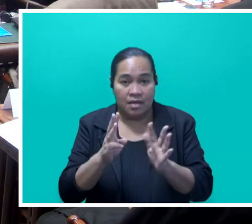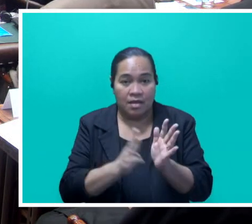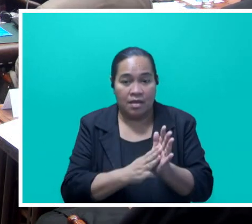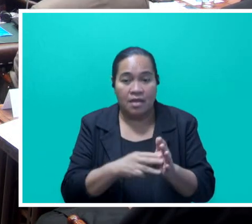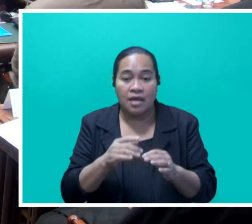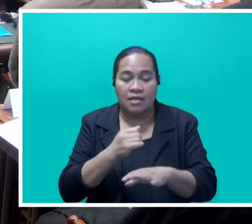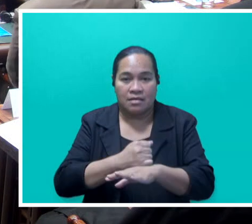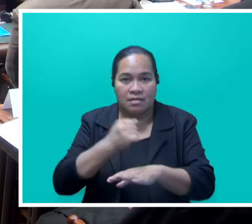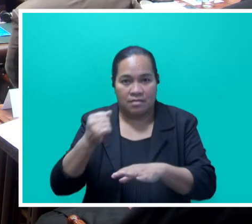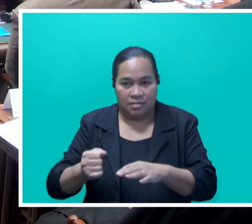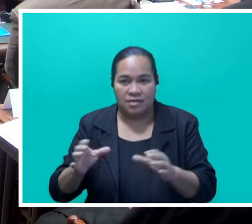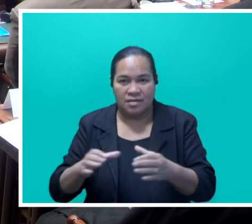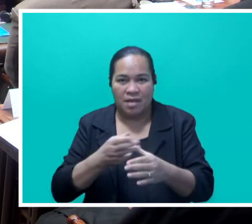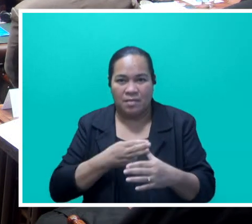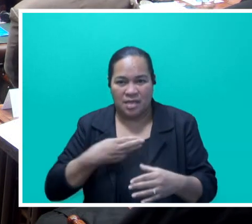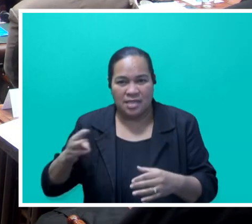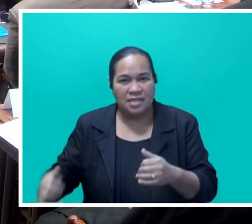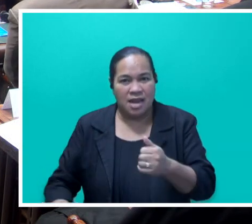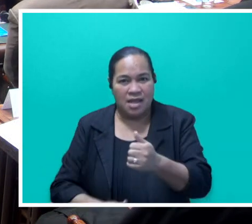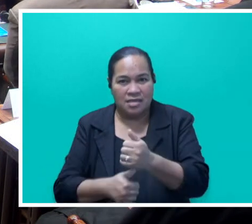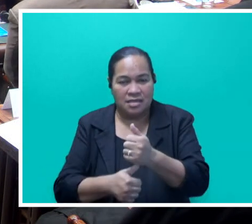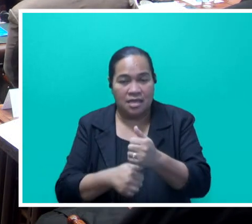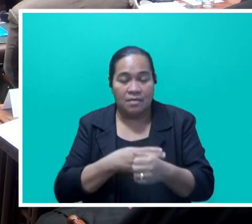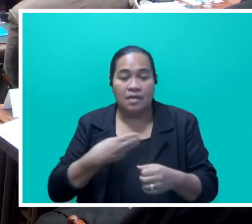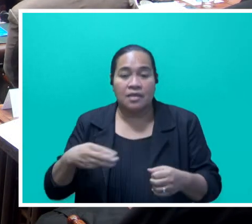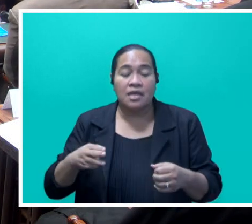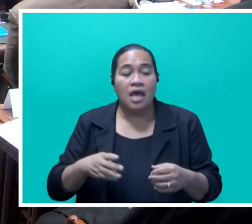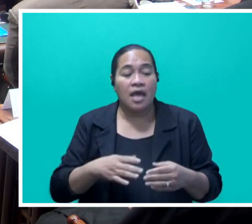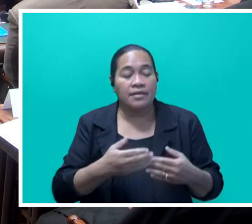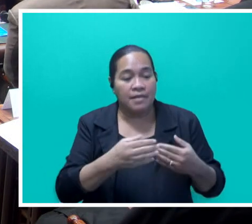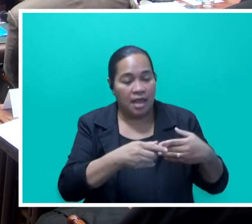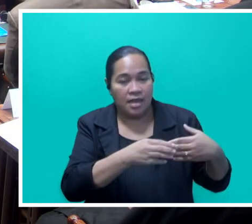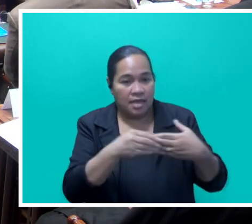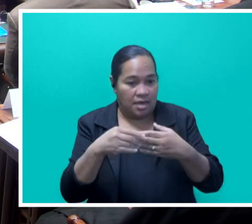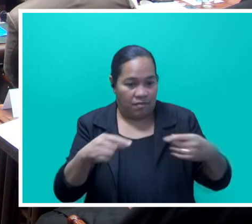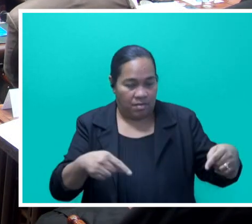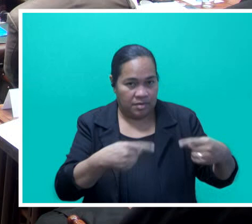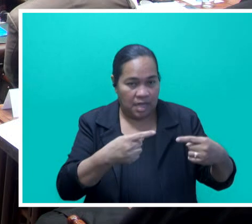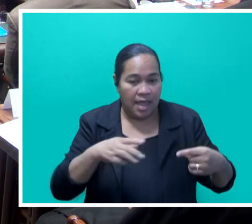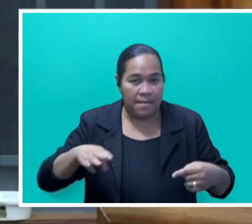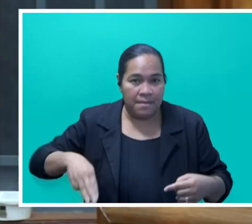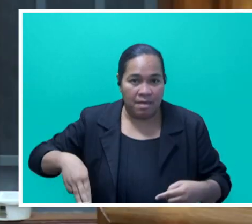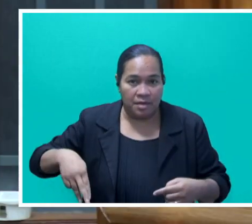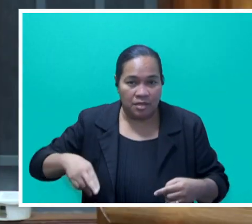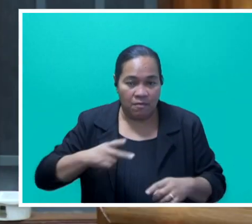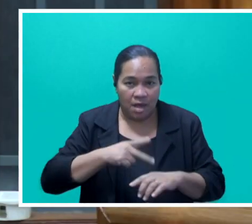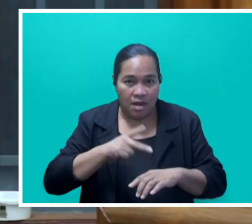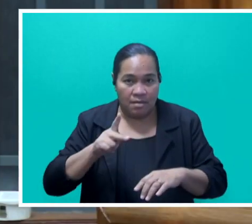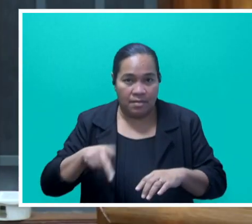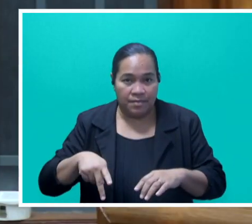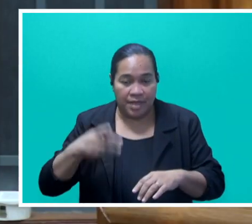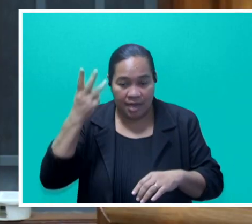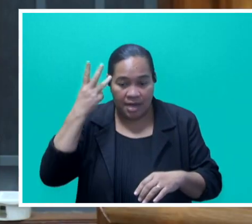Cabinet Ministers and Assistant Ministers, Honourable Leader of the Opposition, Honourable Members of Parliament, ladies